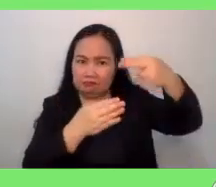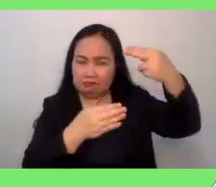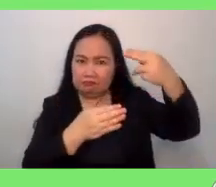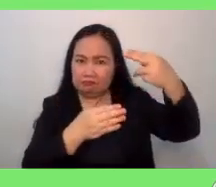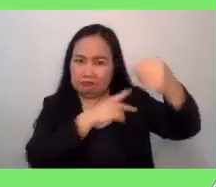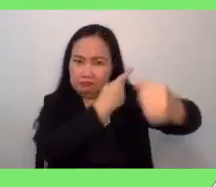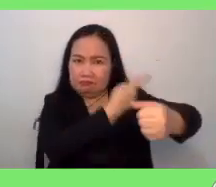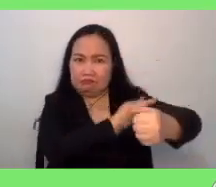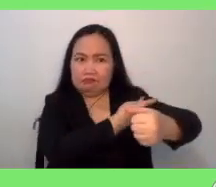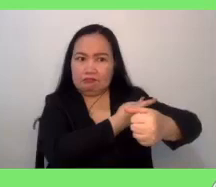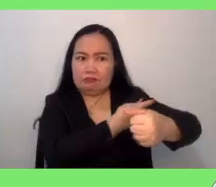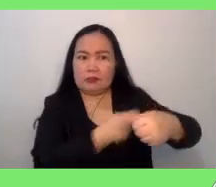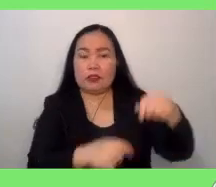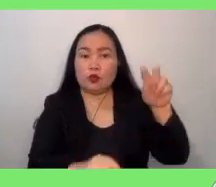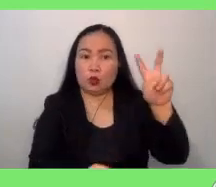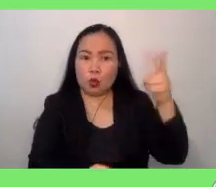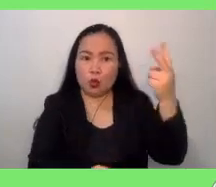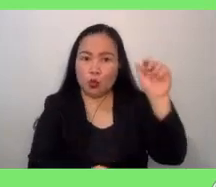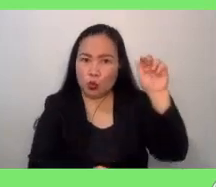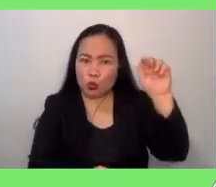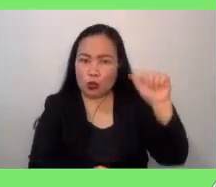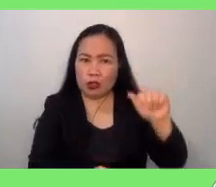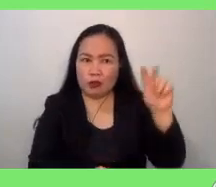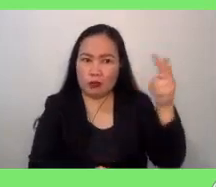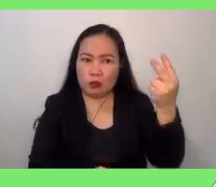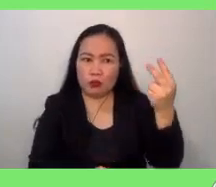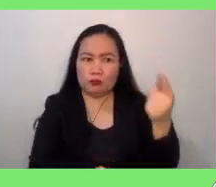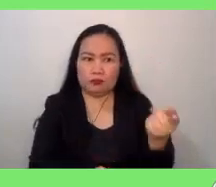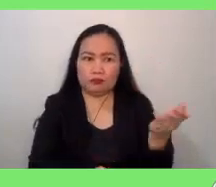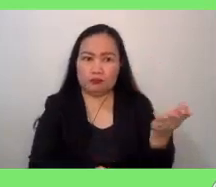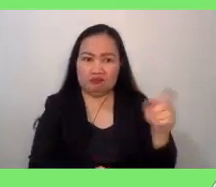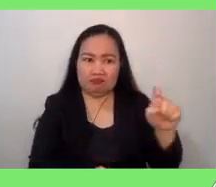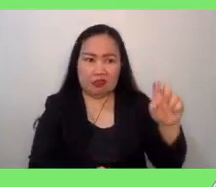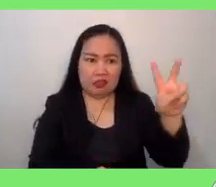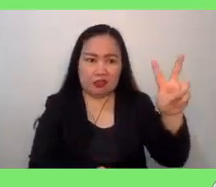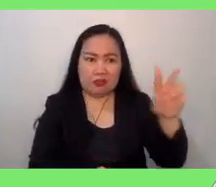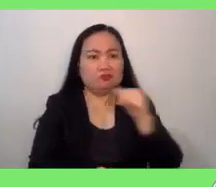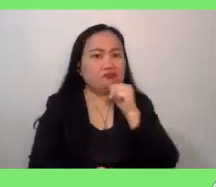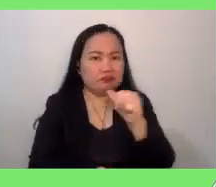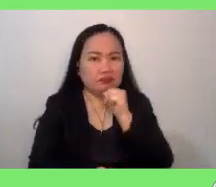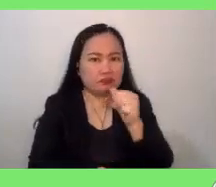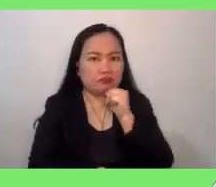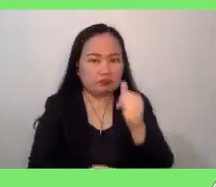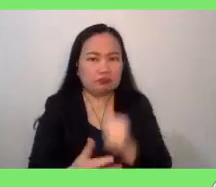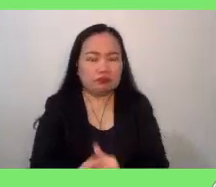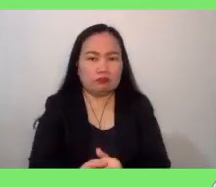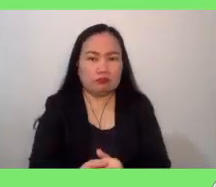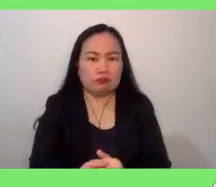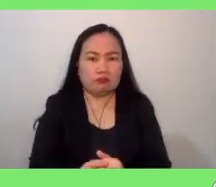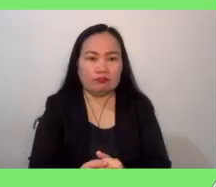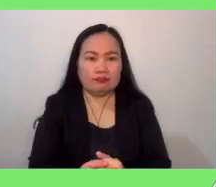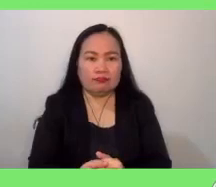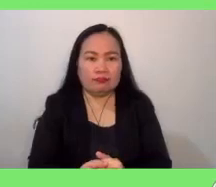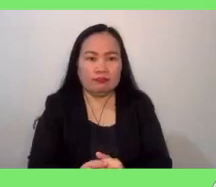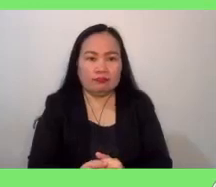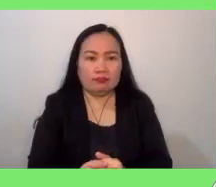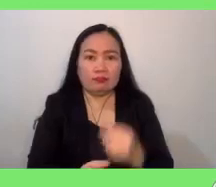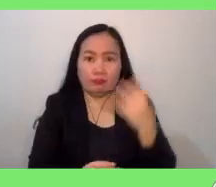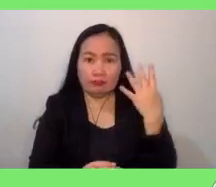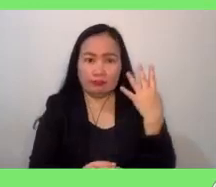ang highest power niya ay 2. Okay? Ganon din po ito. So, this is not a linear